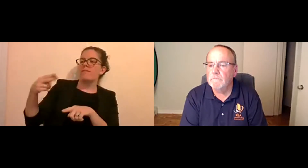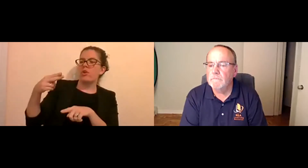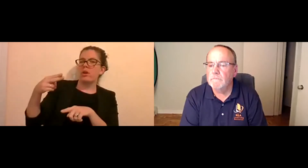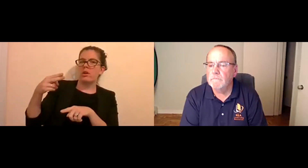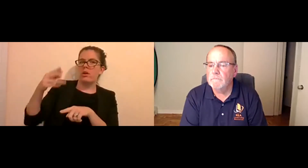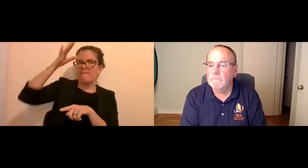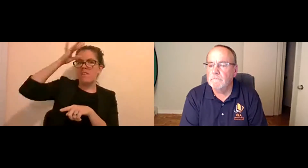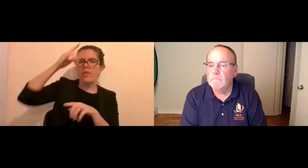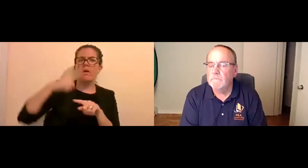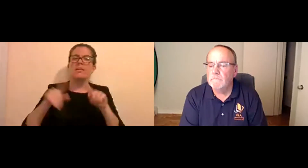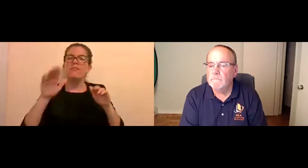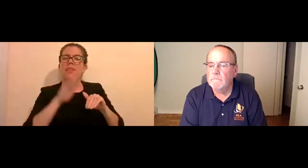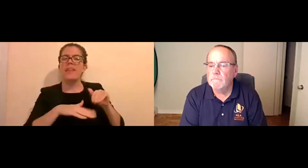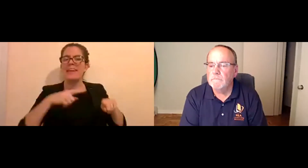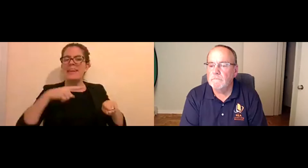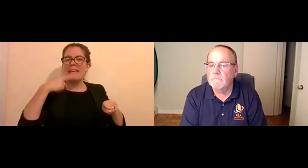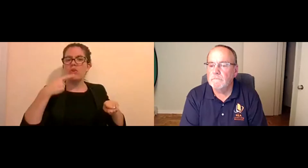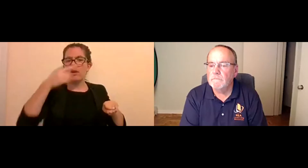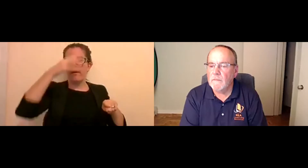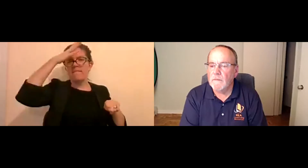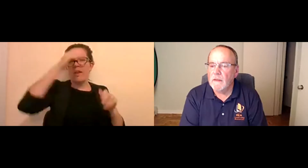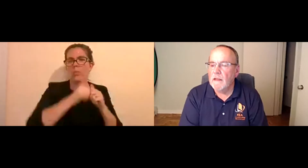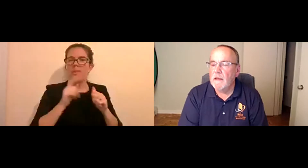parent parenting a deaf child?